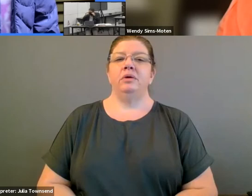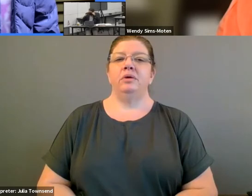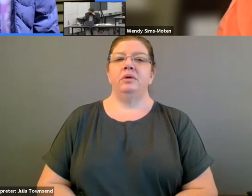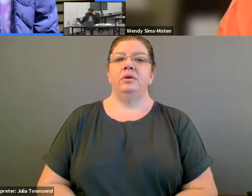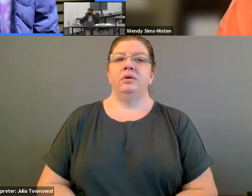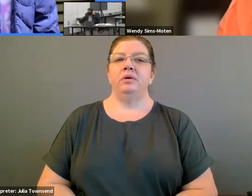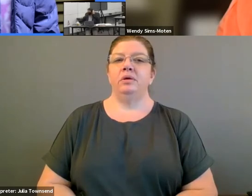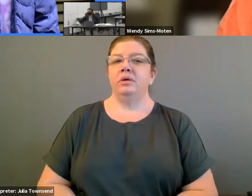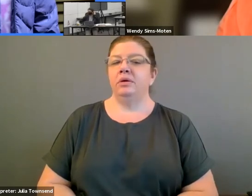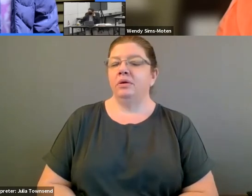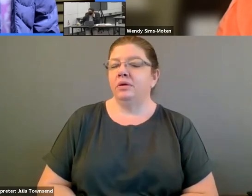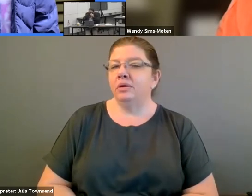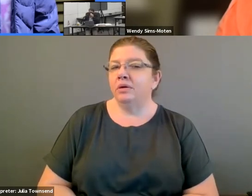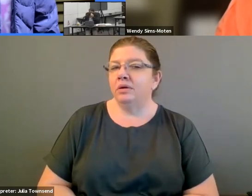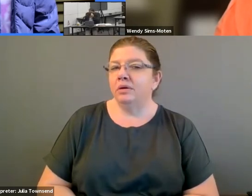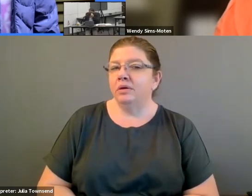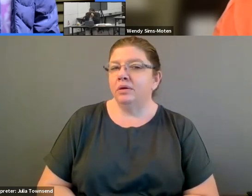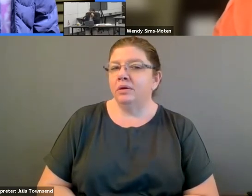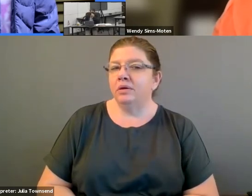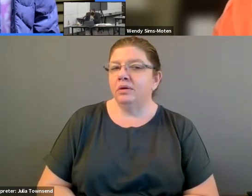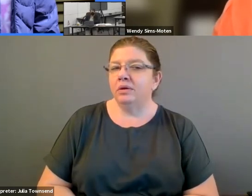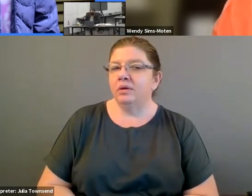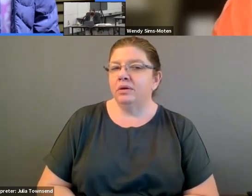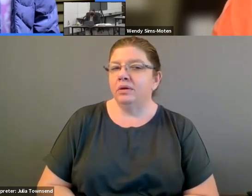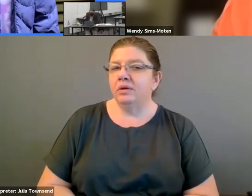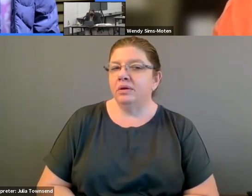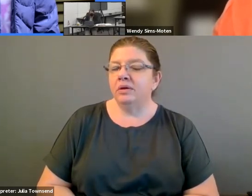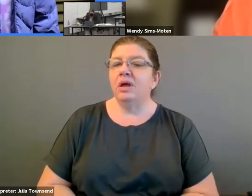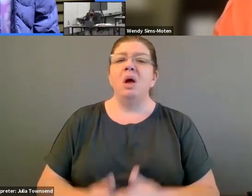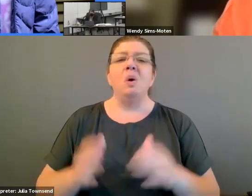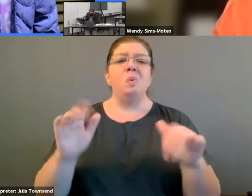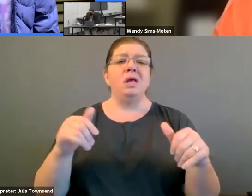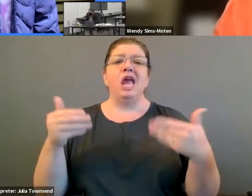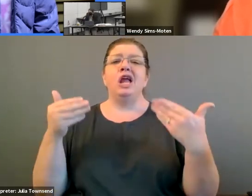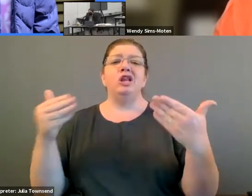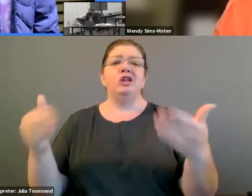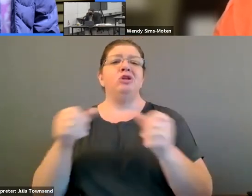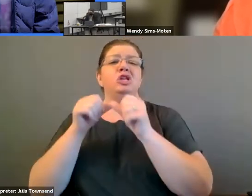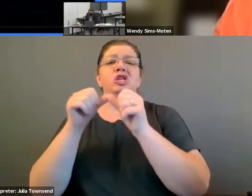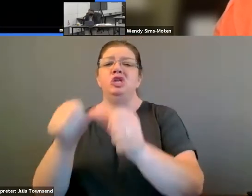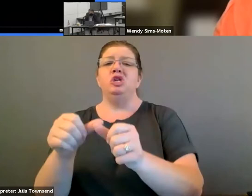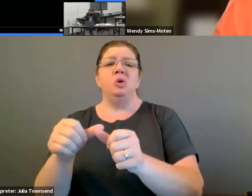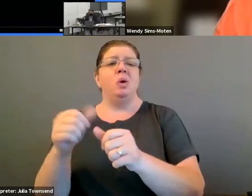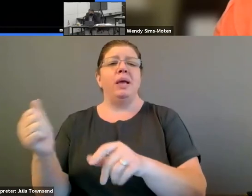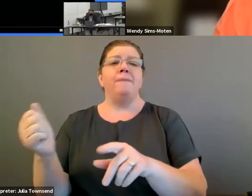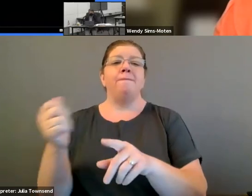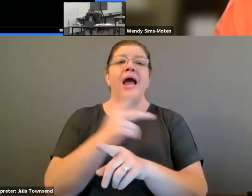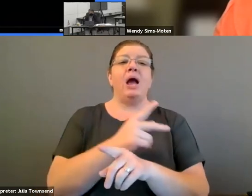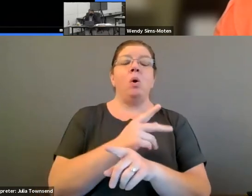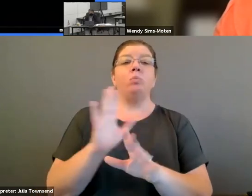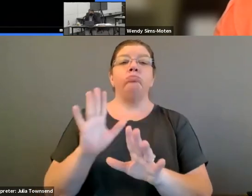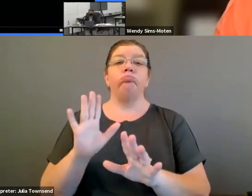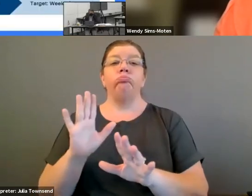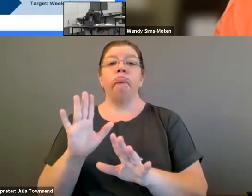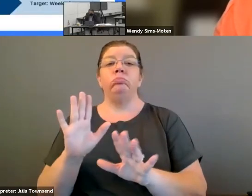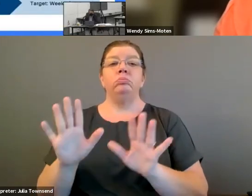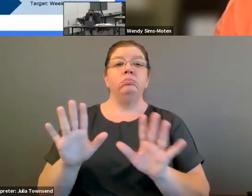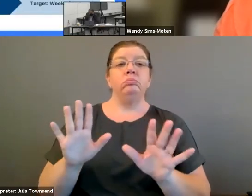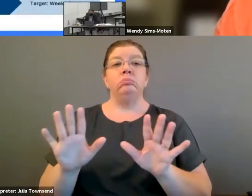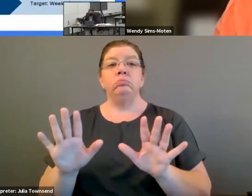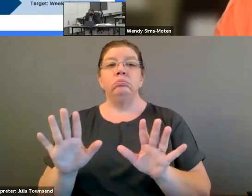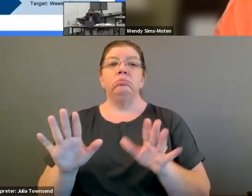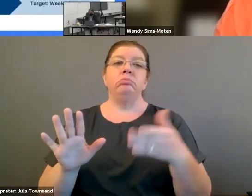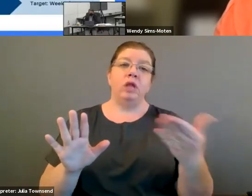We can also continue. Yeah, we could continue and come back to that. Let's go to the next slide and then we'll come back. Oh, there we